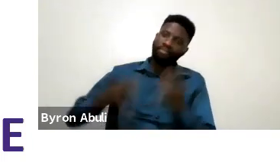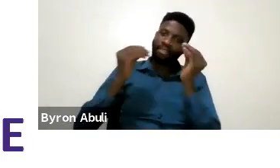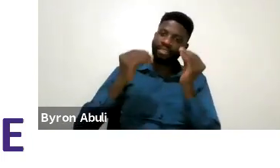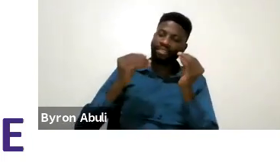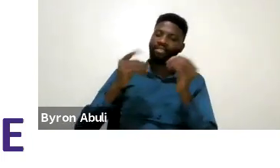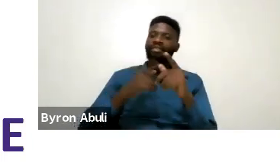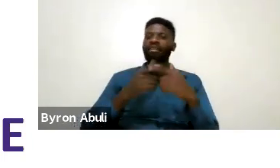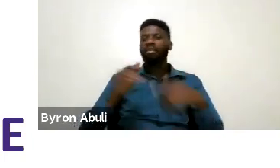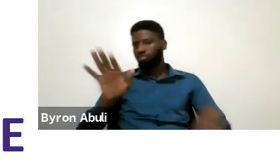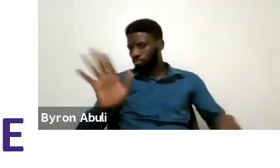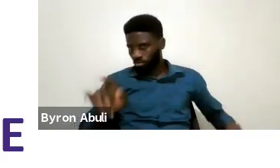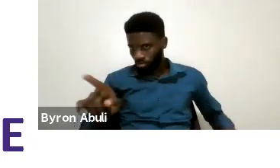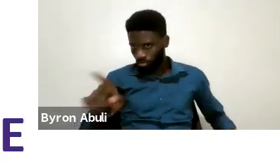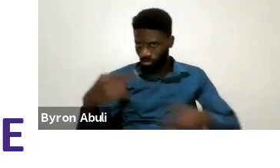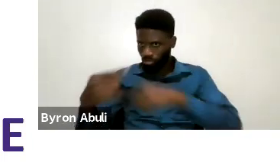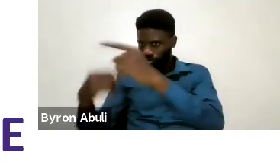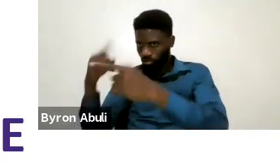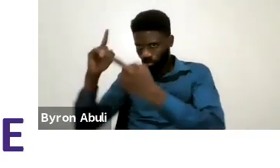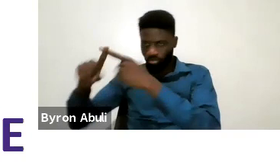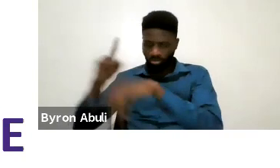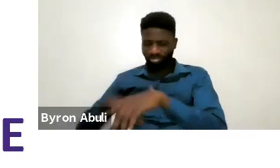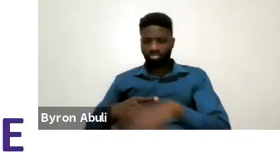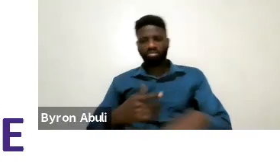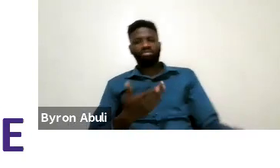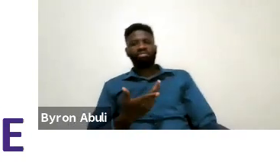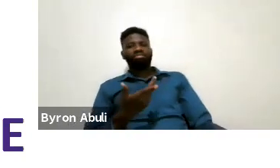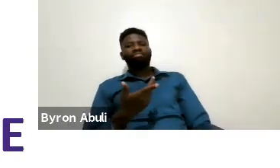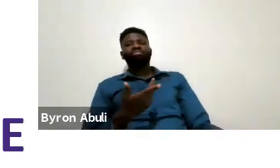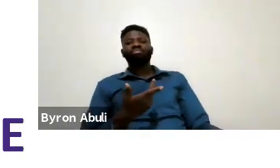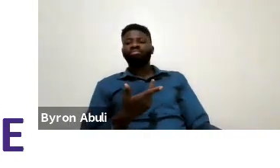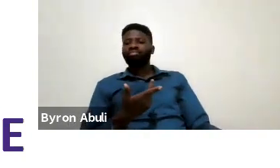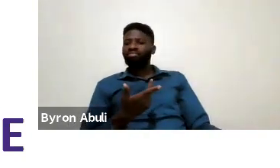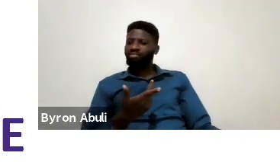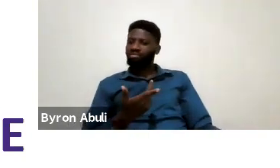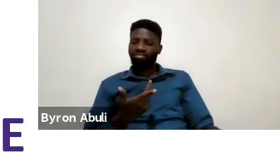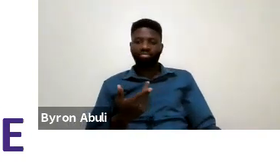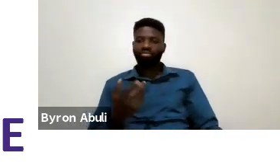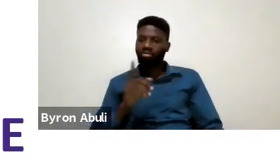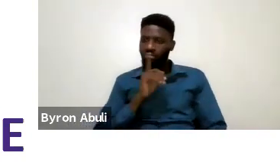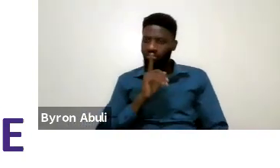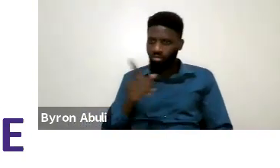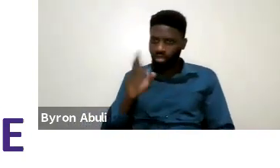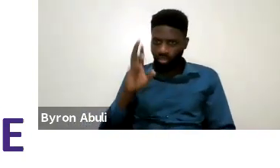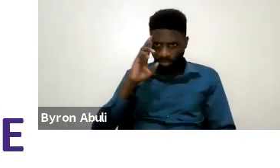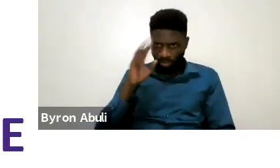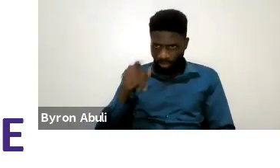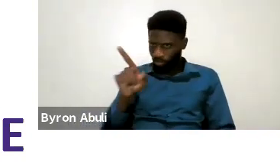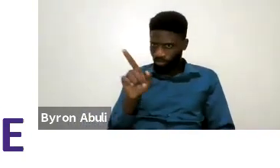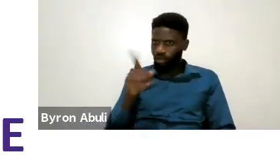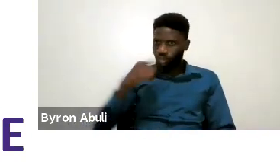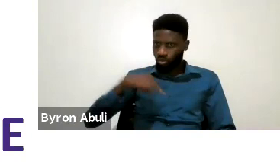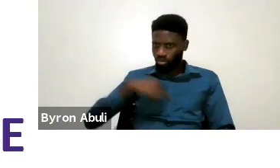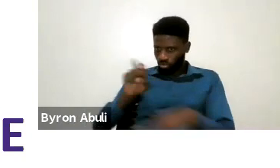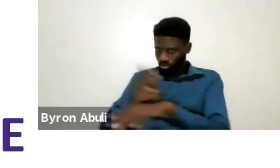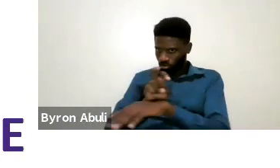are continuing up to this time. Then he said, how? Then they could tell you, you remember you are still on probation, you're a student, you don't